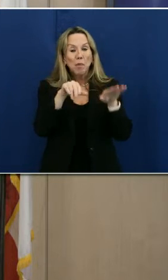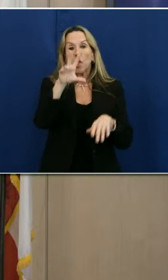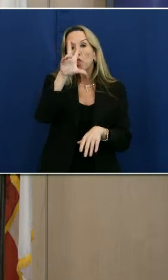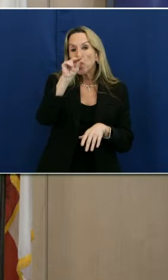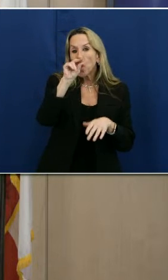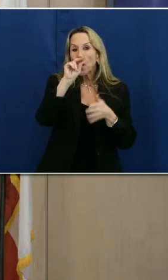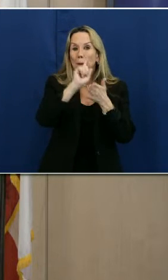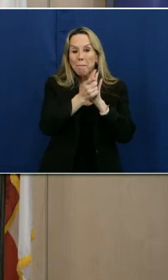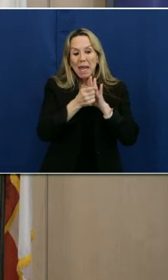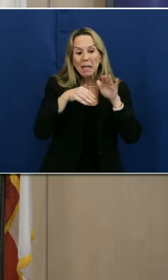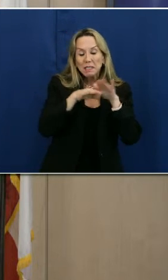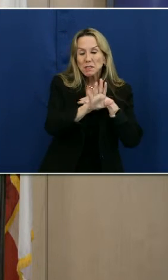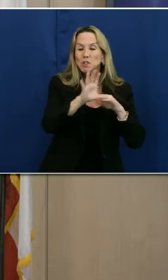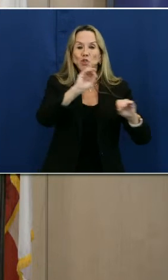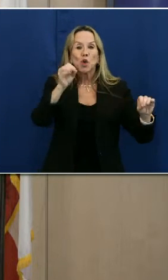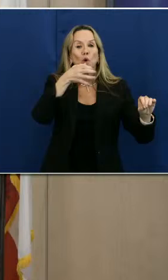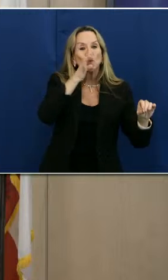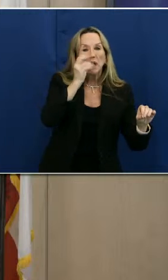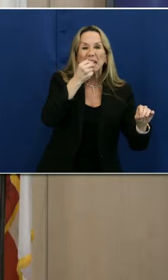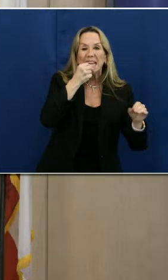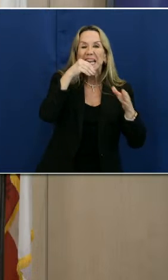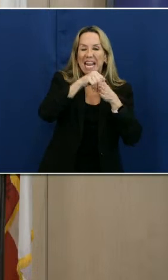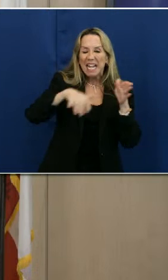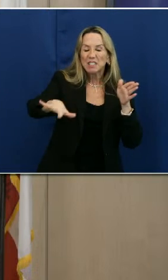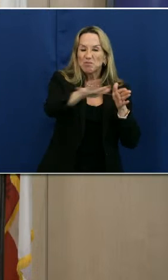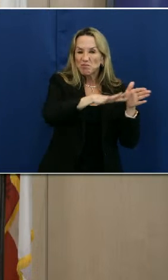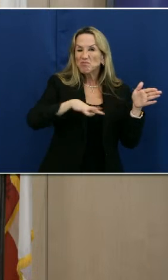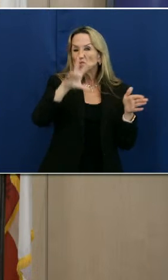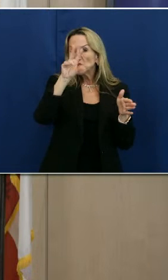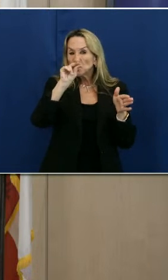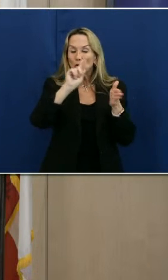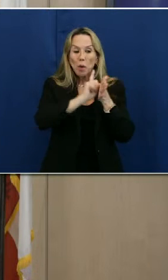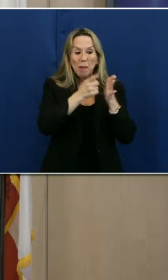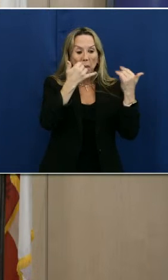or drinking on playground areas, et cetera, et cetera.